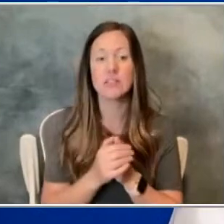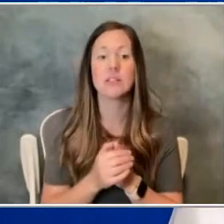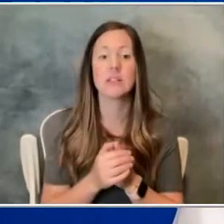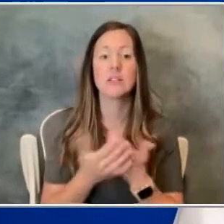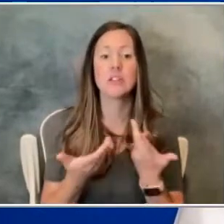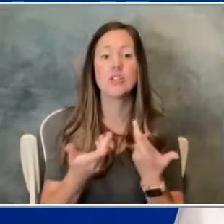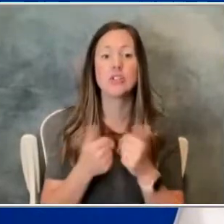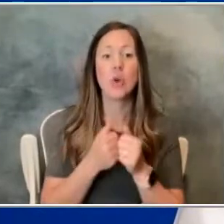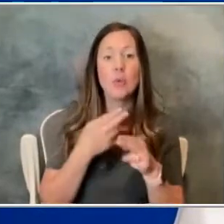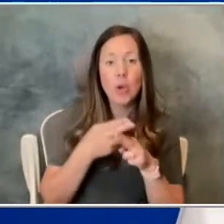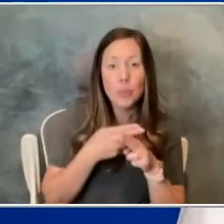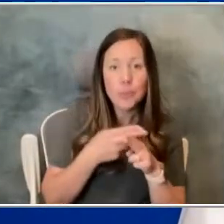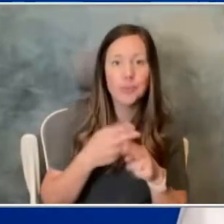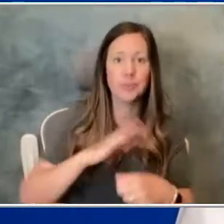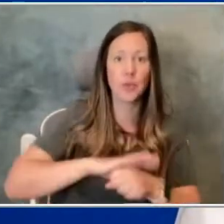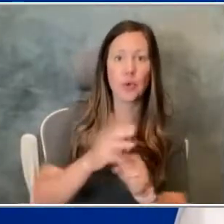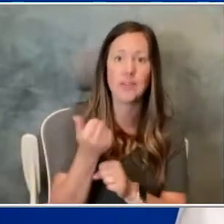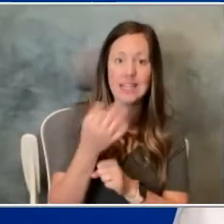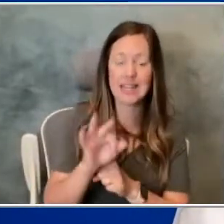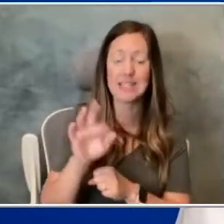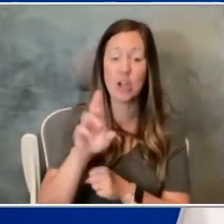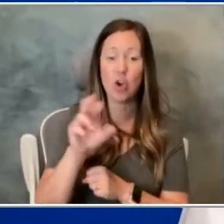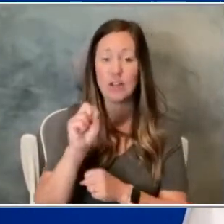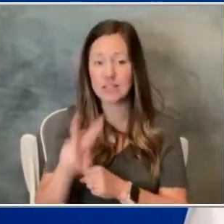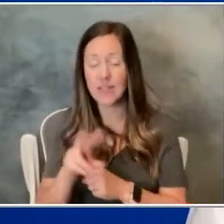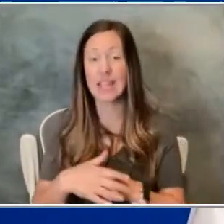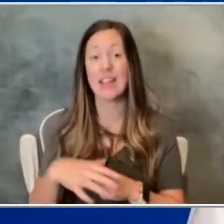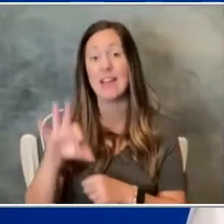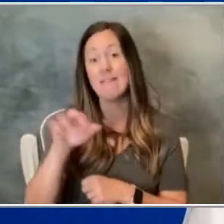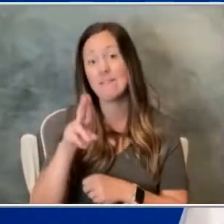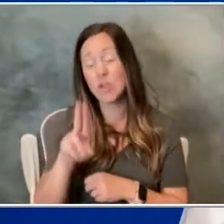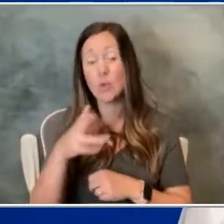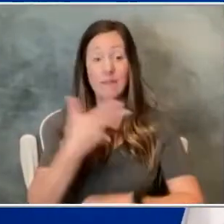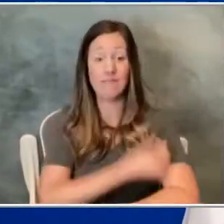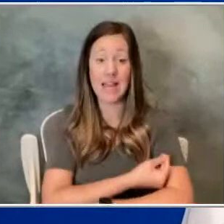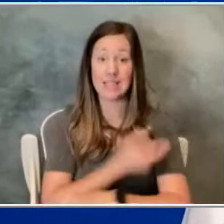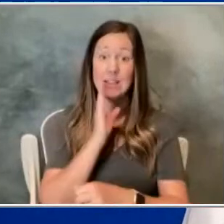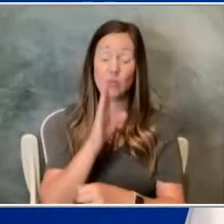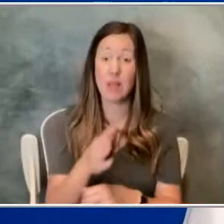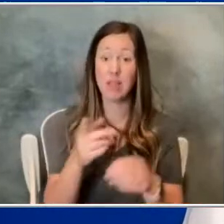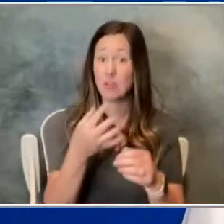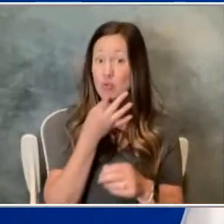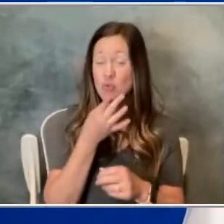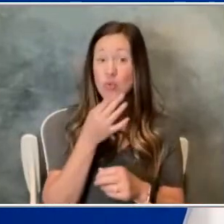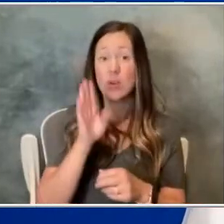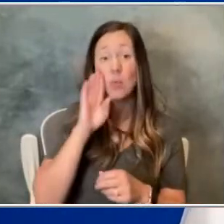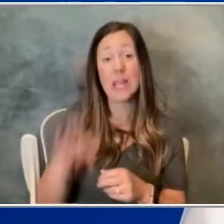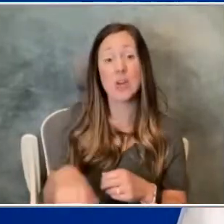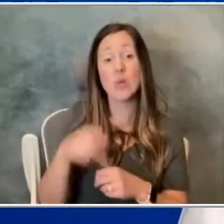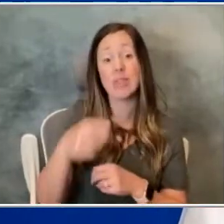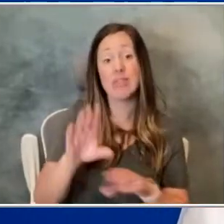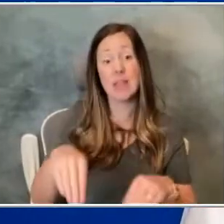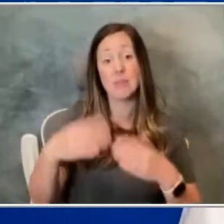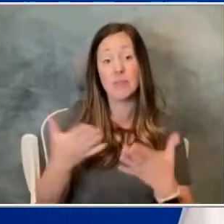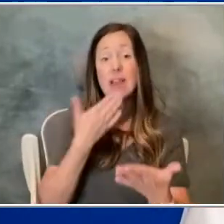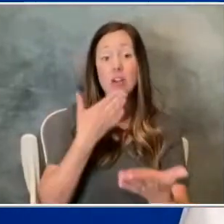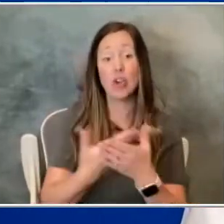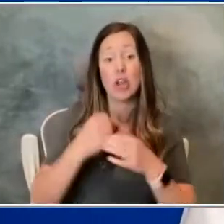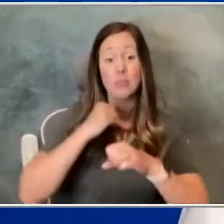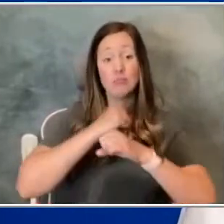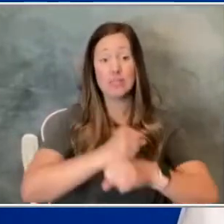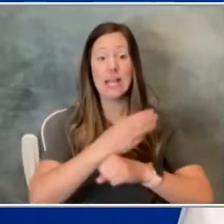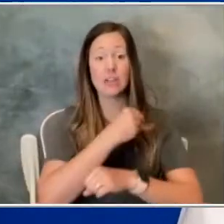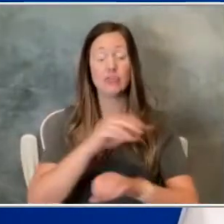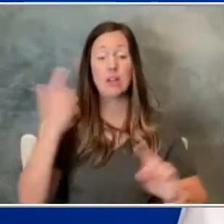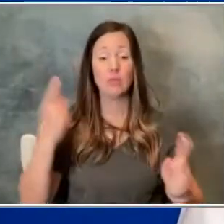infections, COVID-19, RSV, influenza, these vaccines are coming out. We know that they do provide good protection and reduce your risk